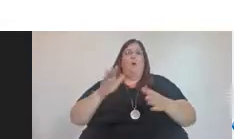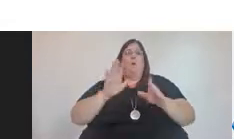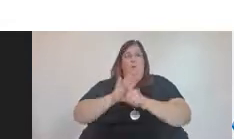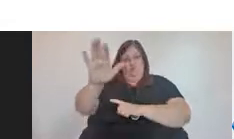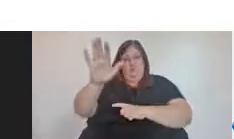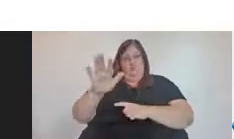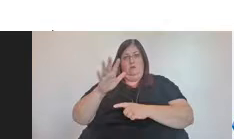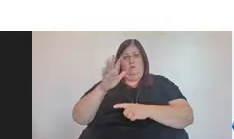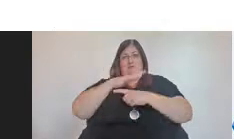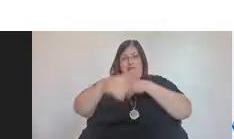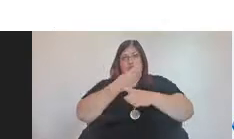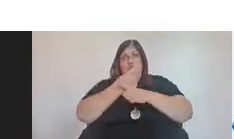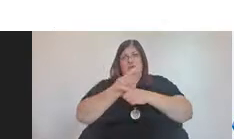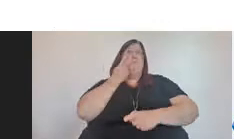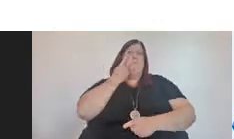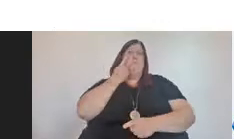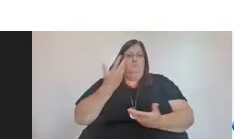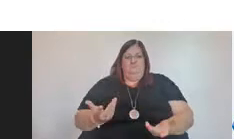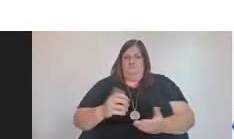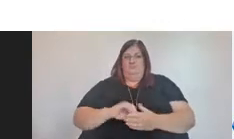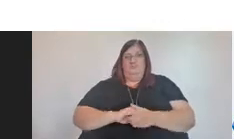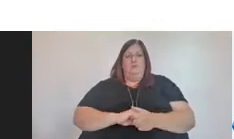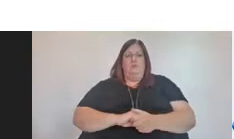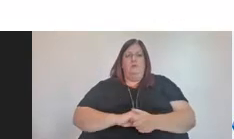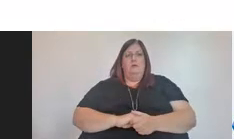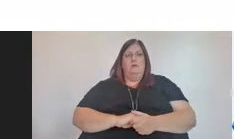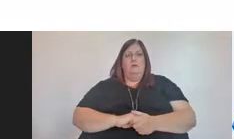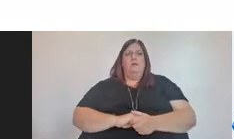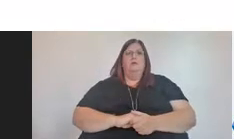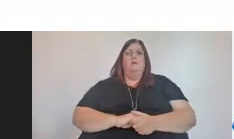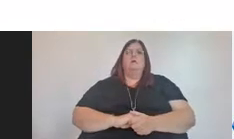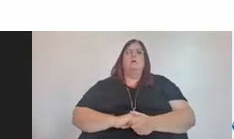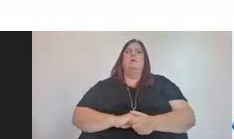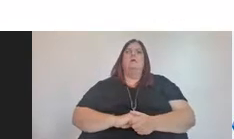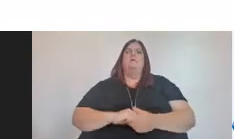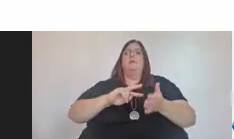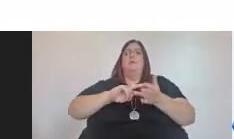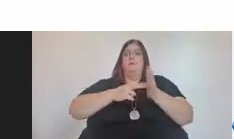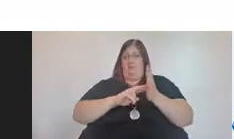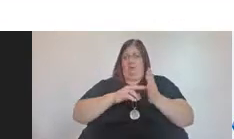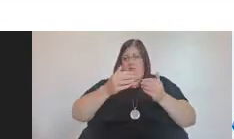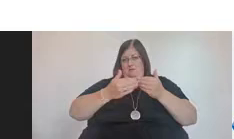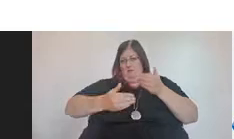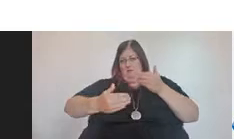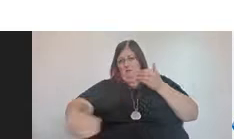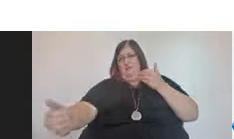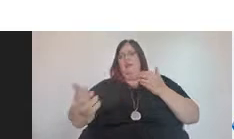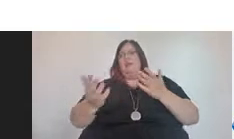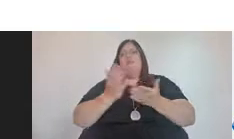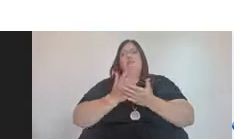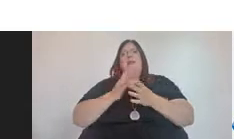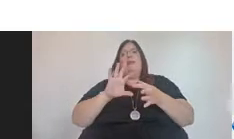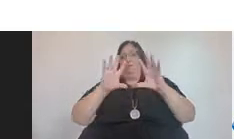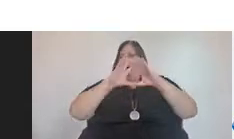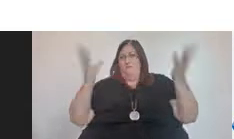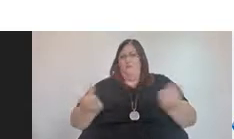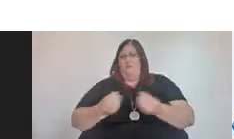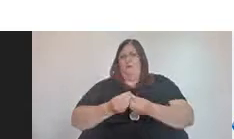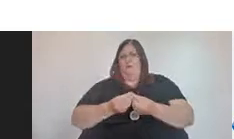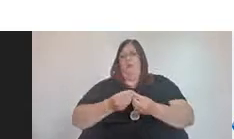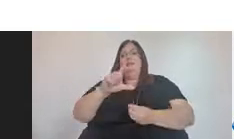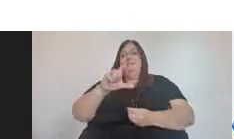now, the next slide talks about our financial strategy, which is very much a system financial strategy. So this is now looking